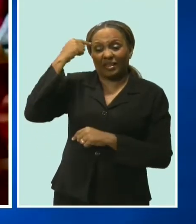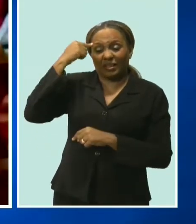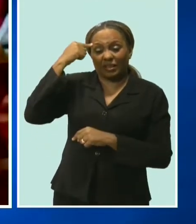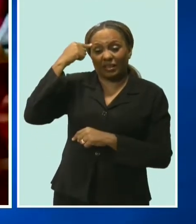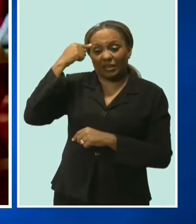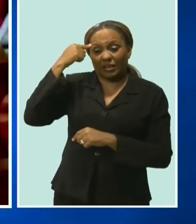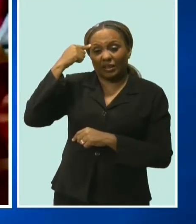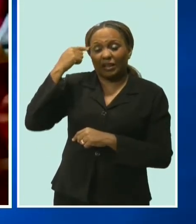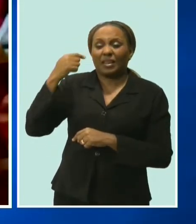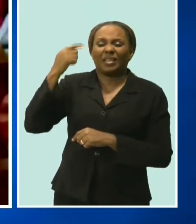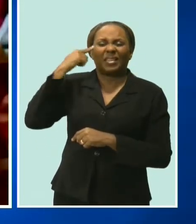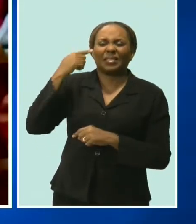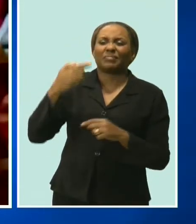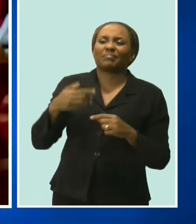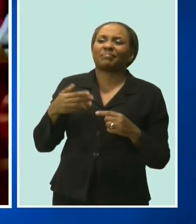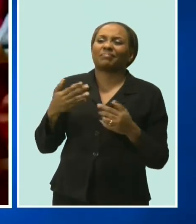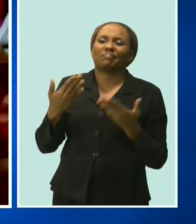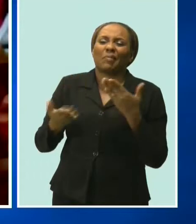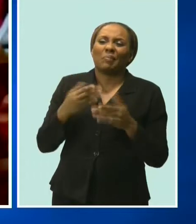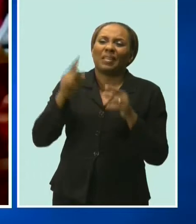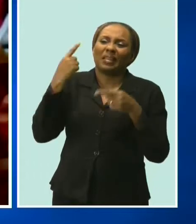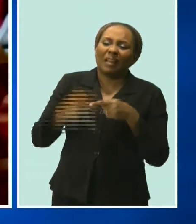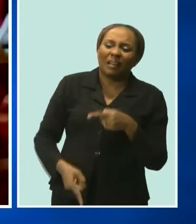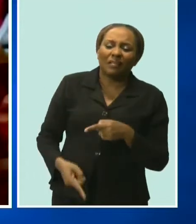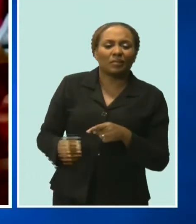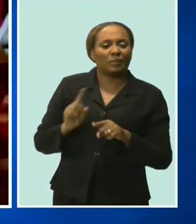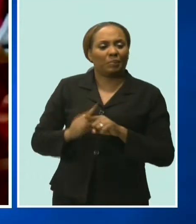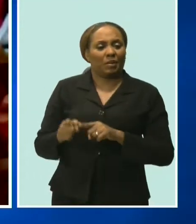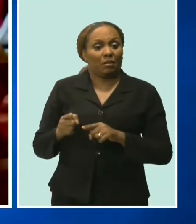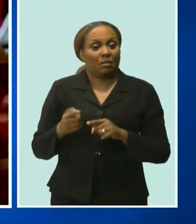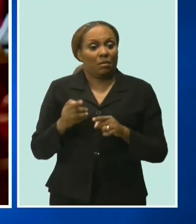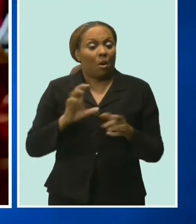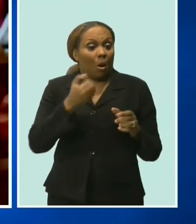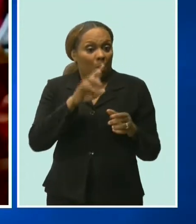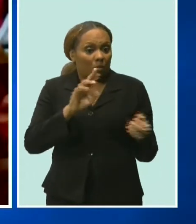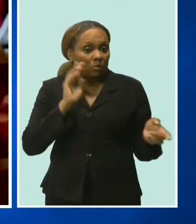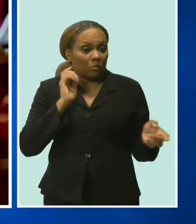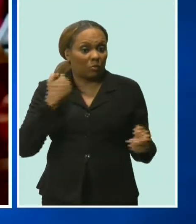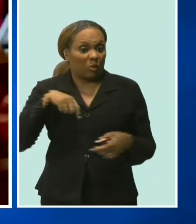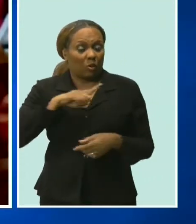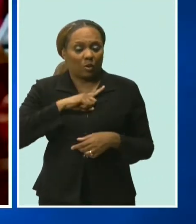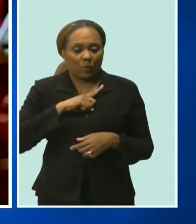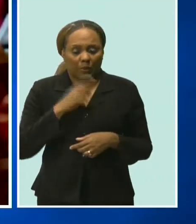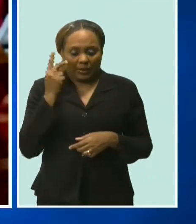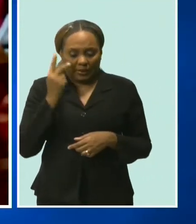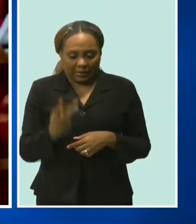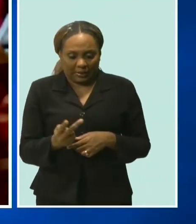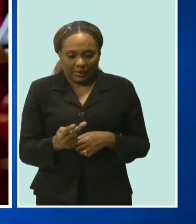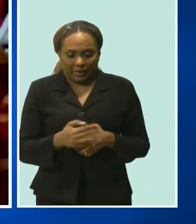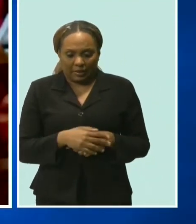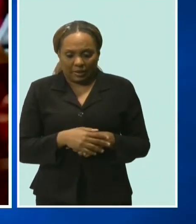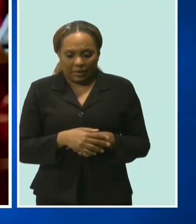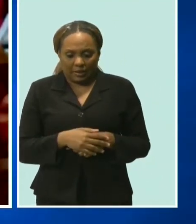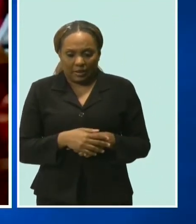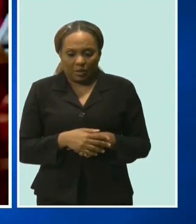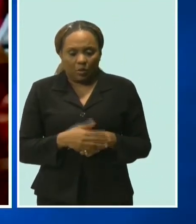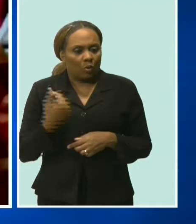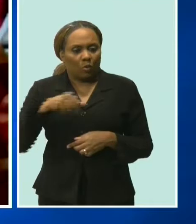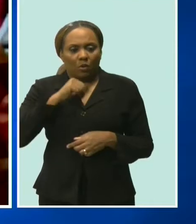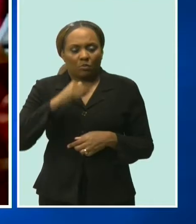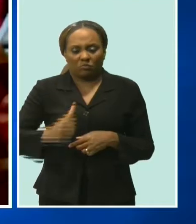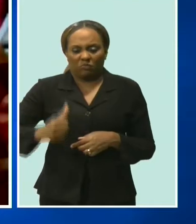in the past, to light a fire, an inner fire that will no longer accept